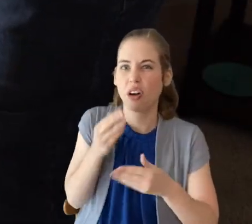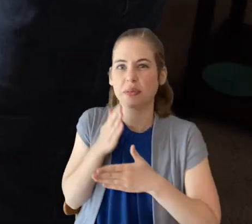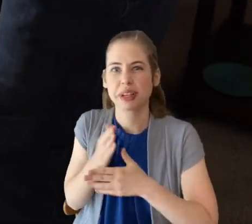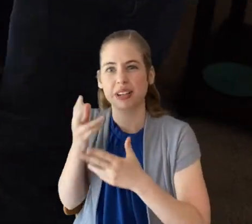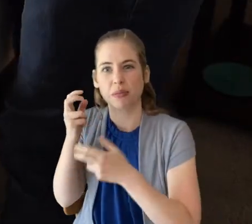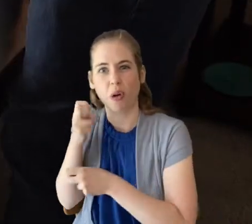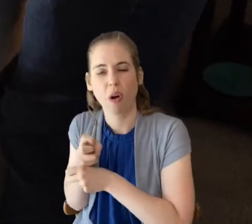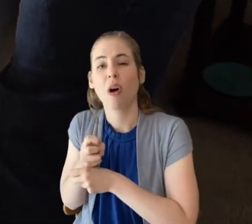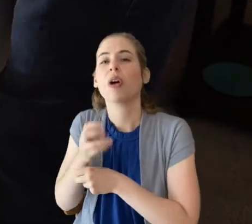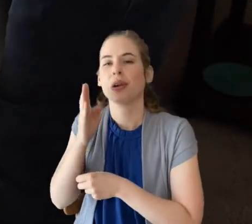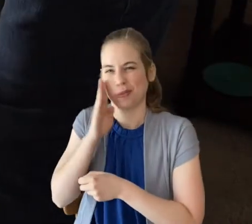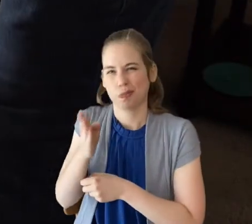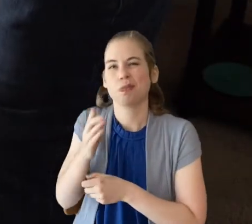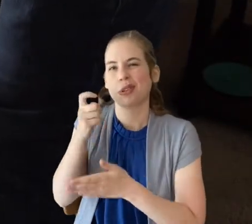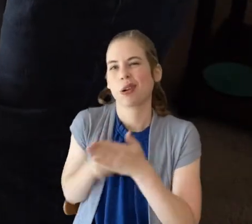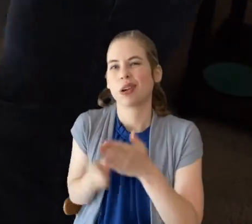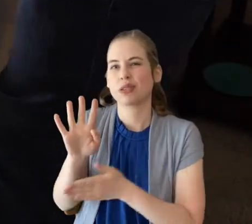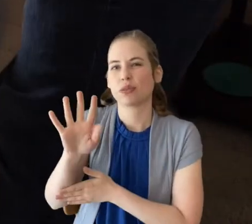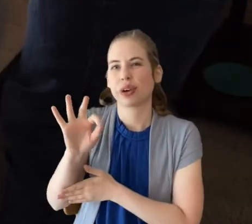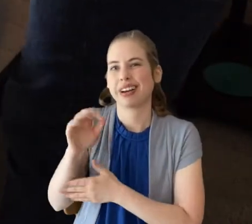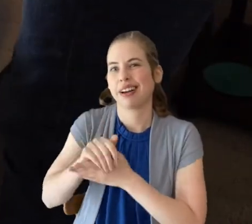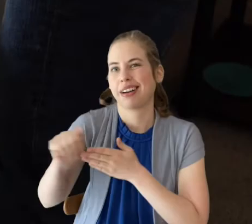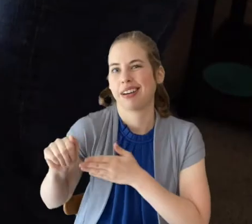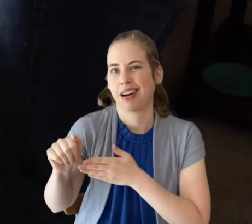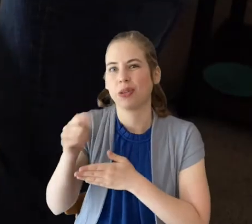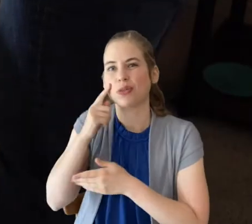fee for the old mattress.